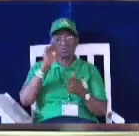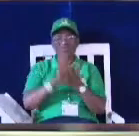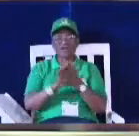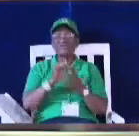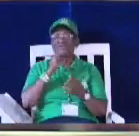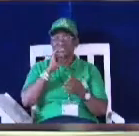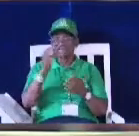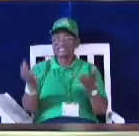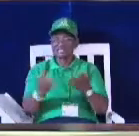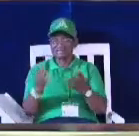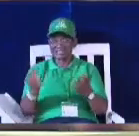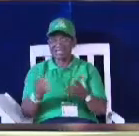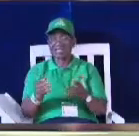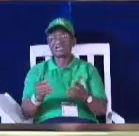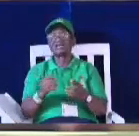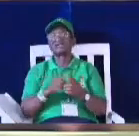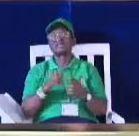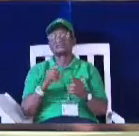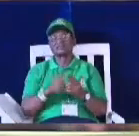wife.